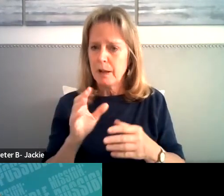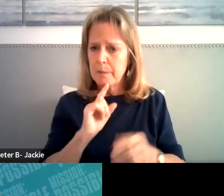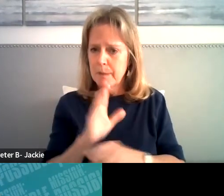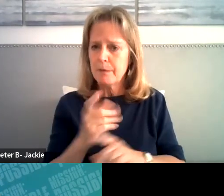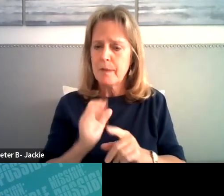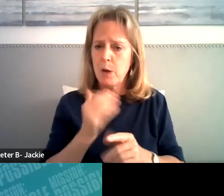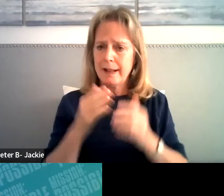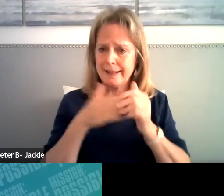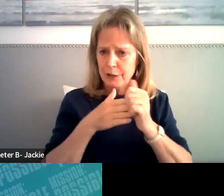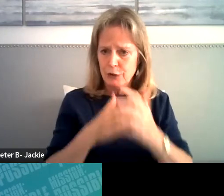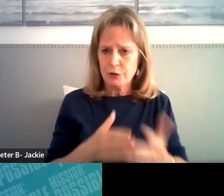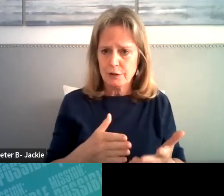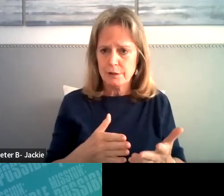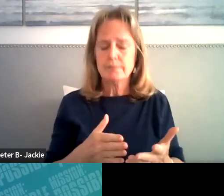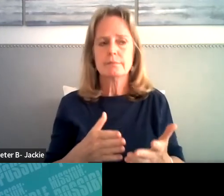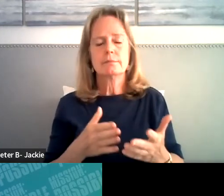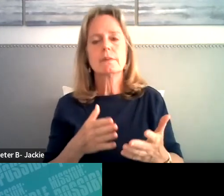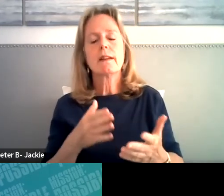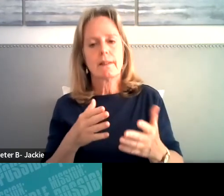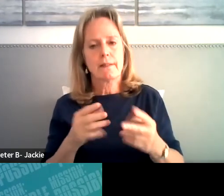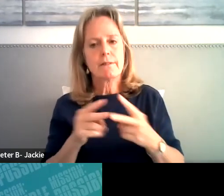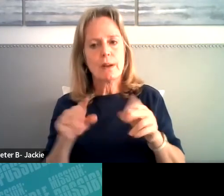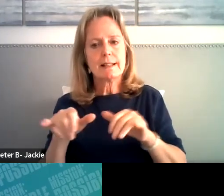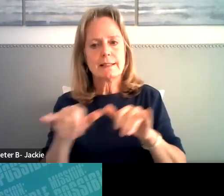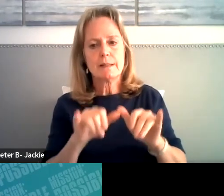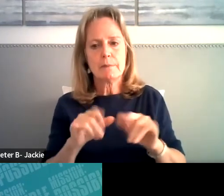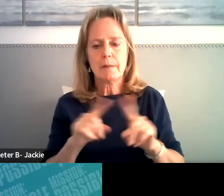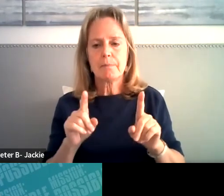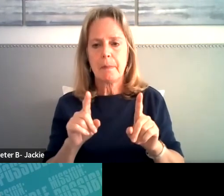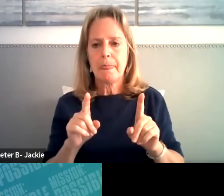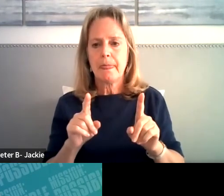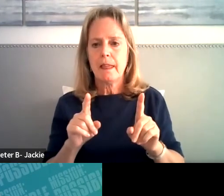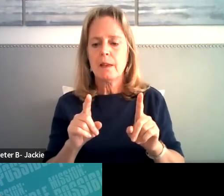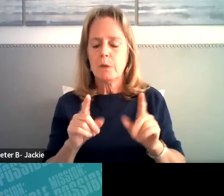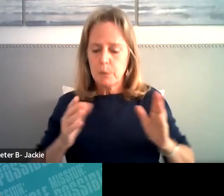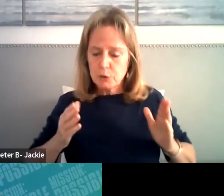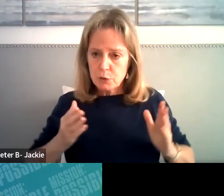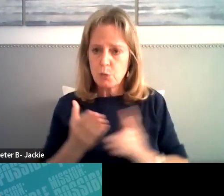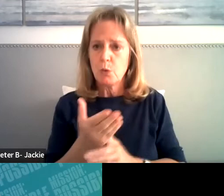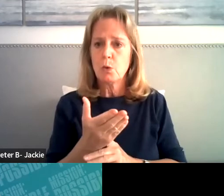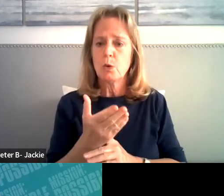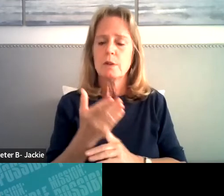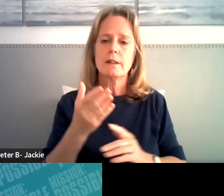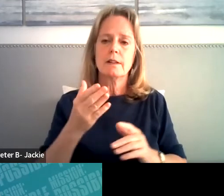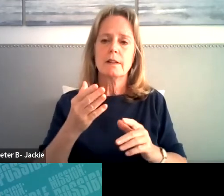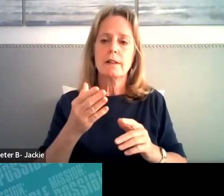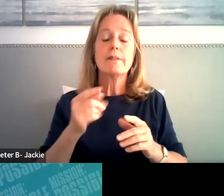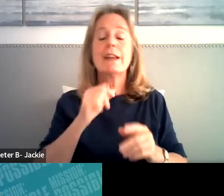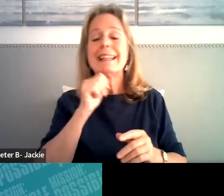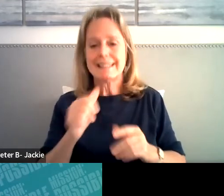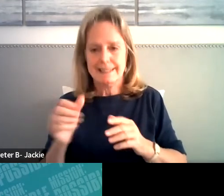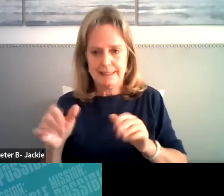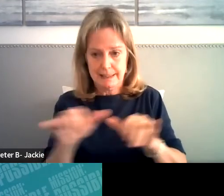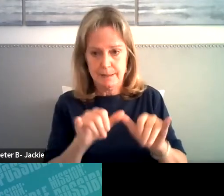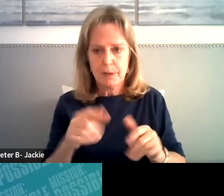leaders, they're very inconsistent. But we pushed through with co-teaching to take place at all school sites because